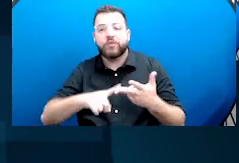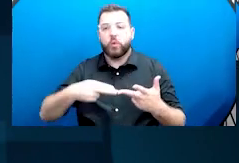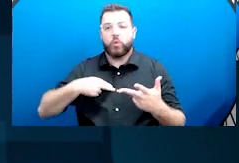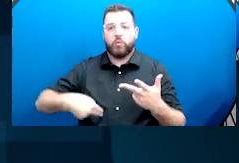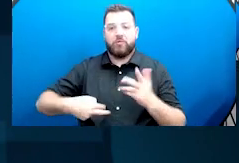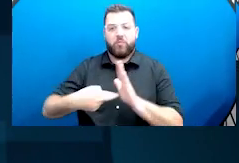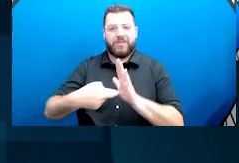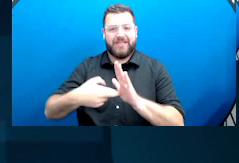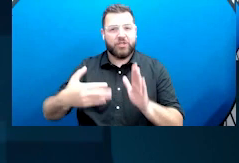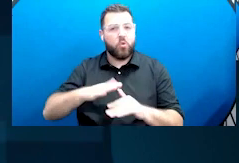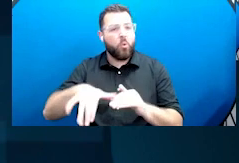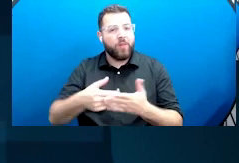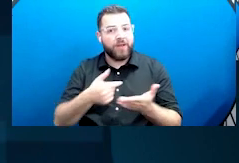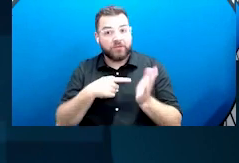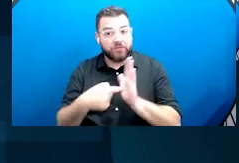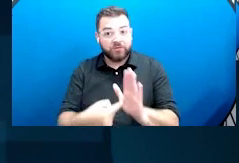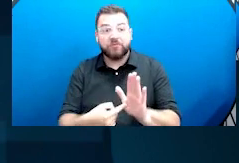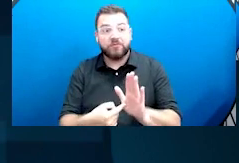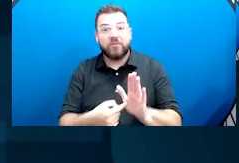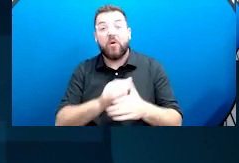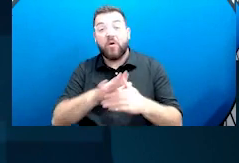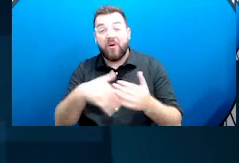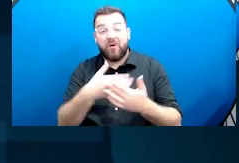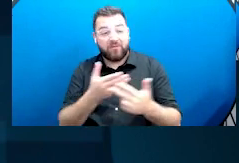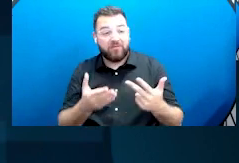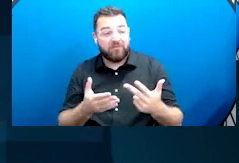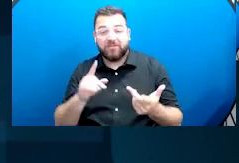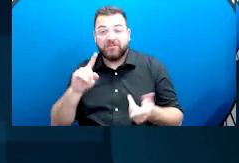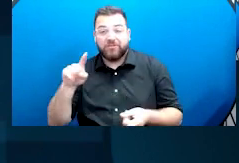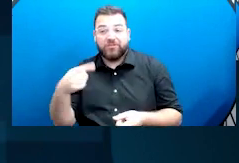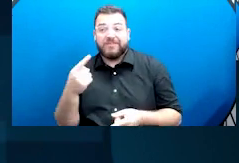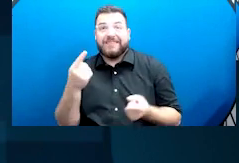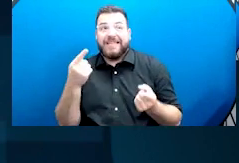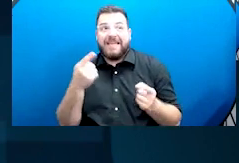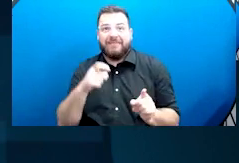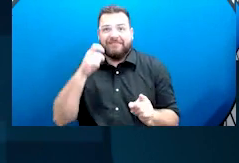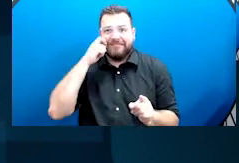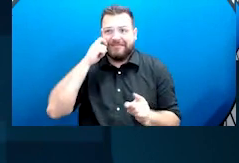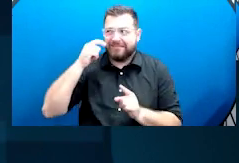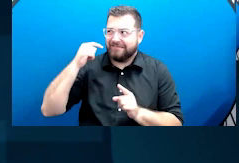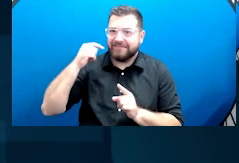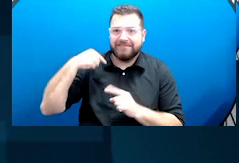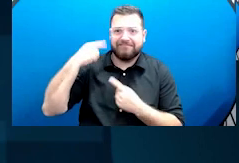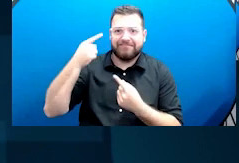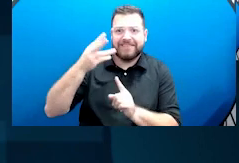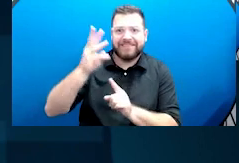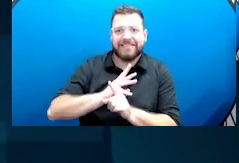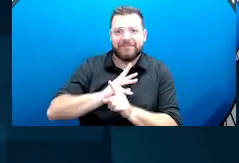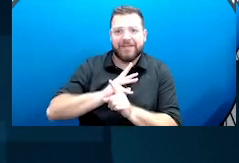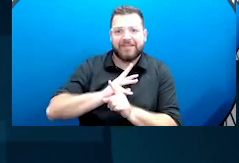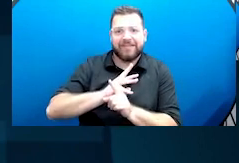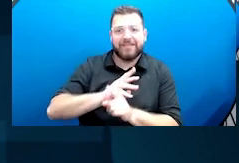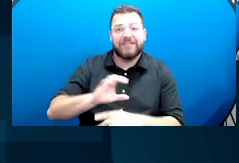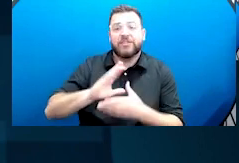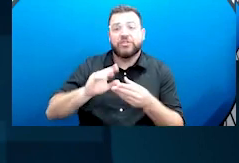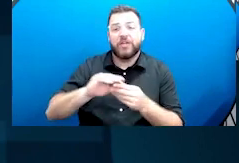whatever I showed you, these all just occurred within the past 6 months or so. ChatGPT, it was